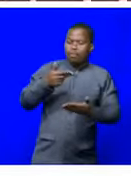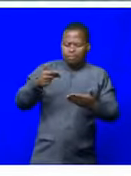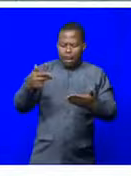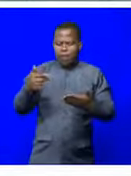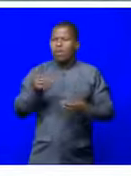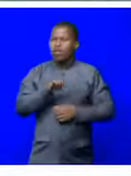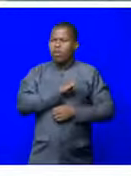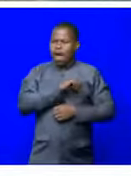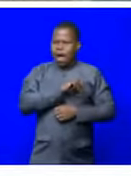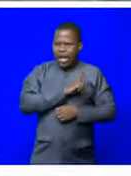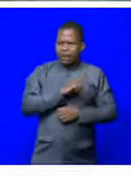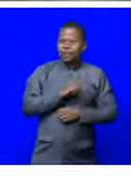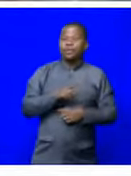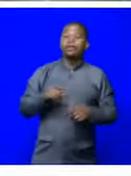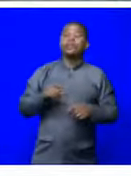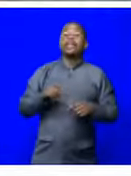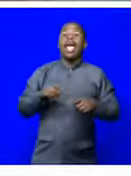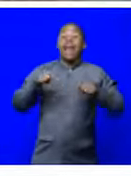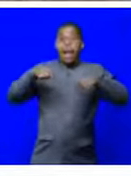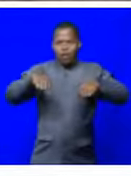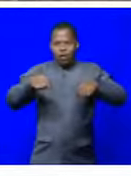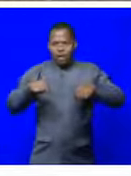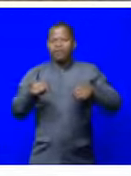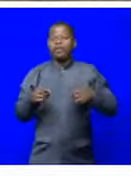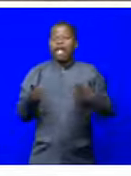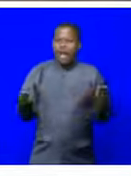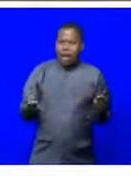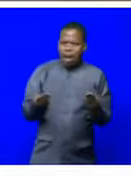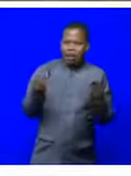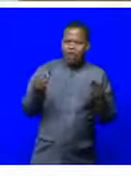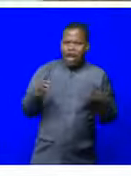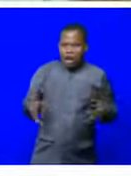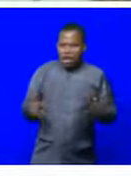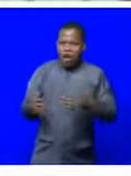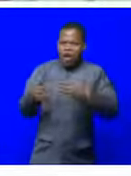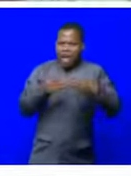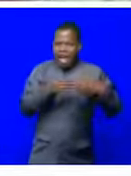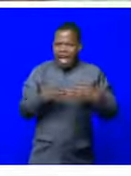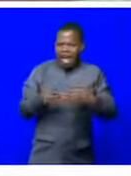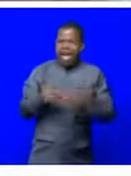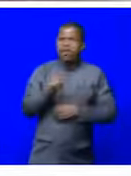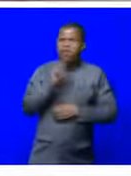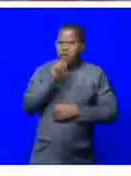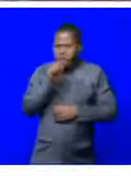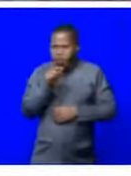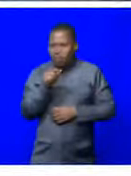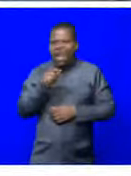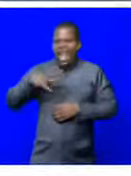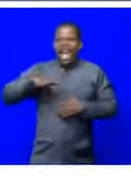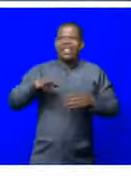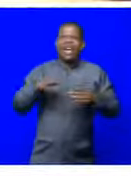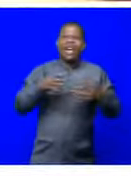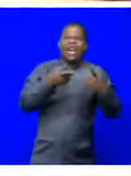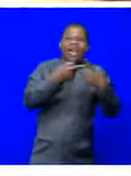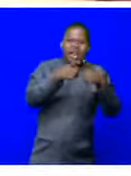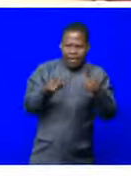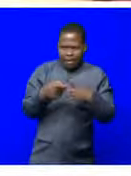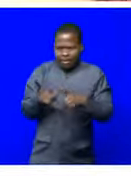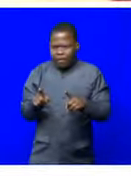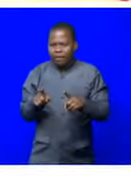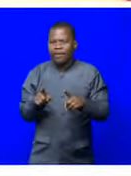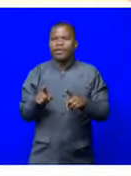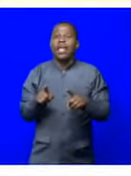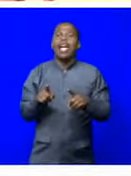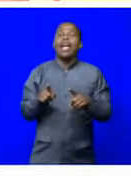lapho balimi bebakhangisa ngemsebenzi yabo. Labalimi batfumise lelithuba labaniketwe lona